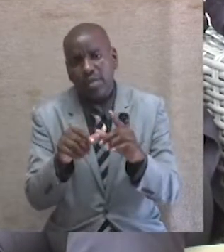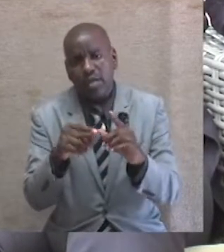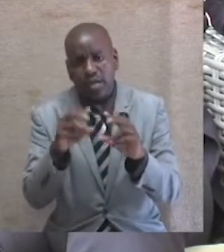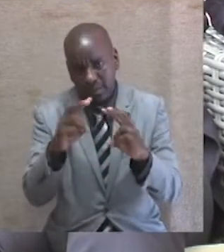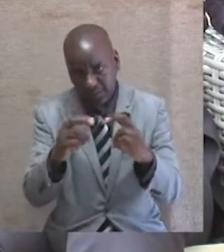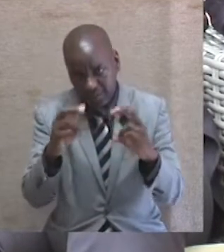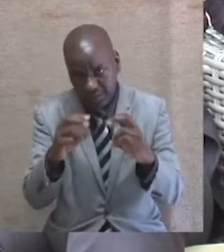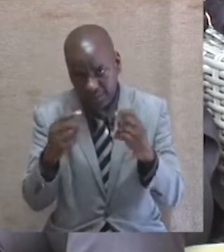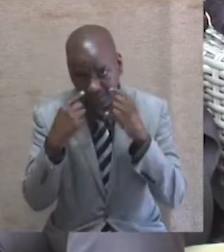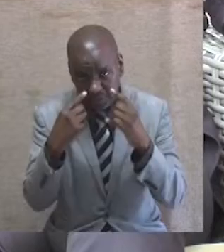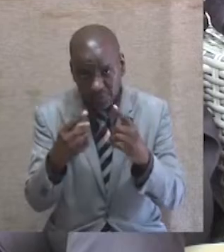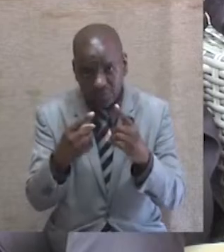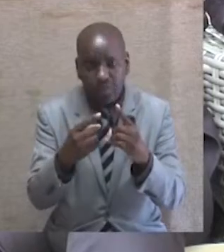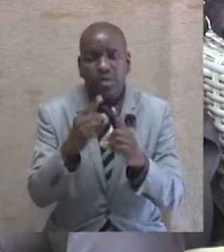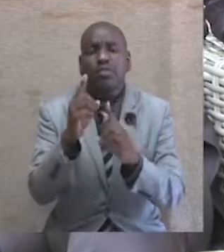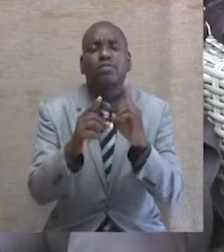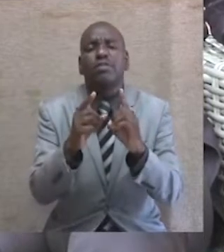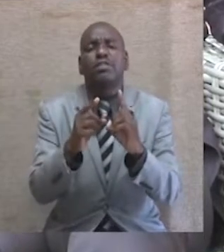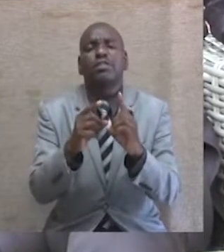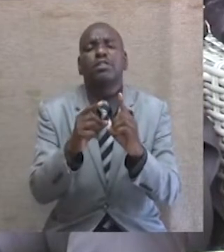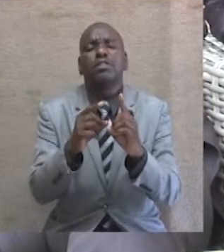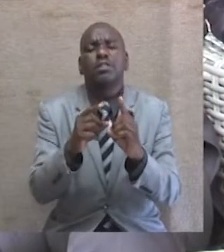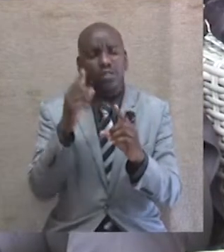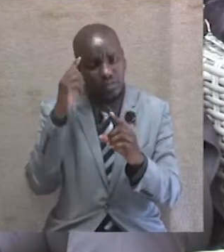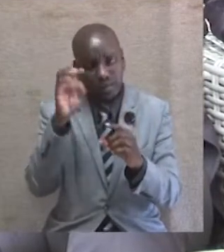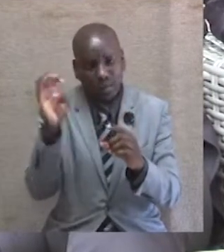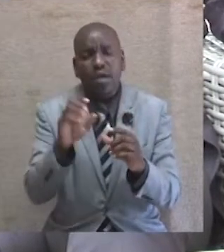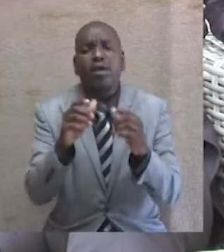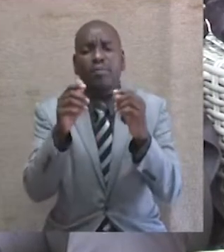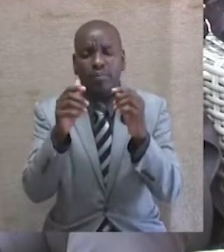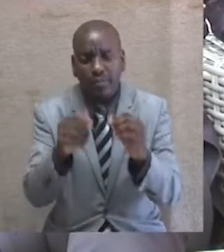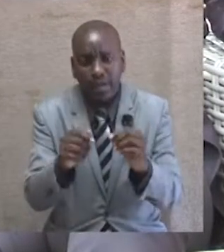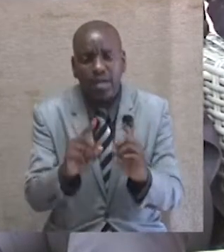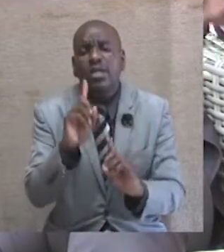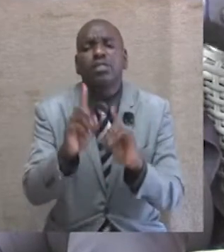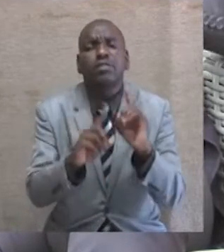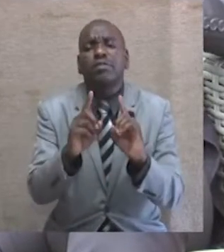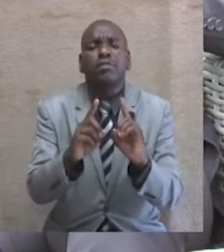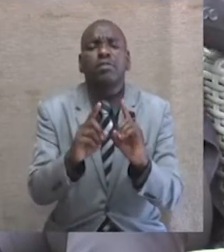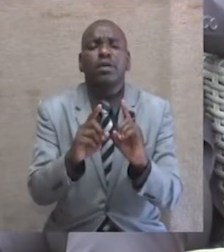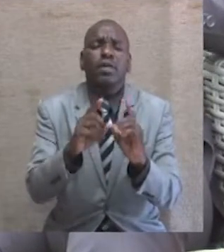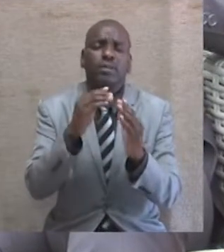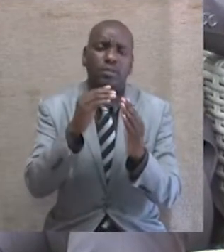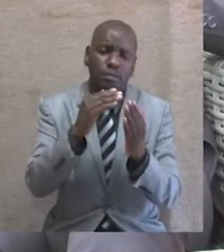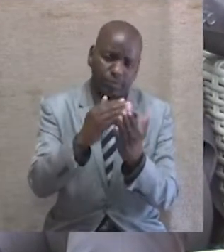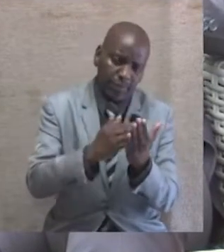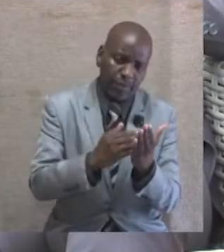day, our assessment or our monitoring or our evaluation is informed by a certain standard procedure